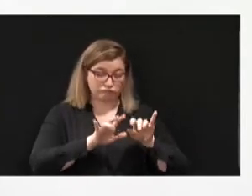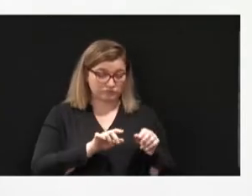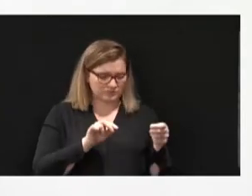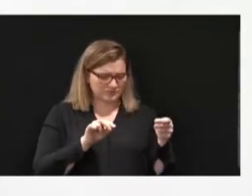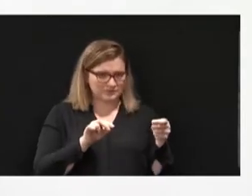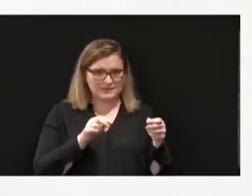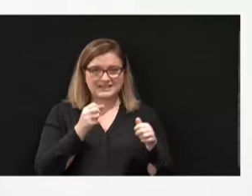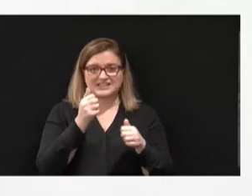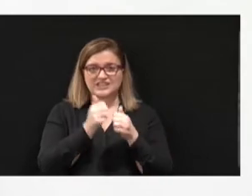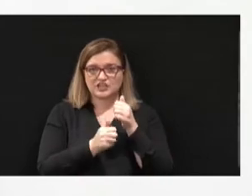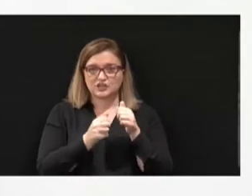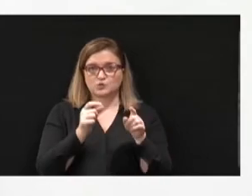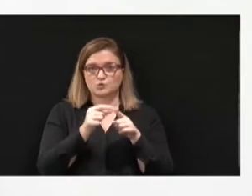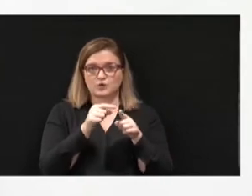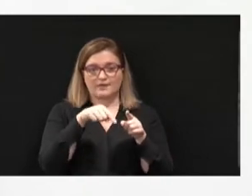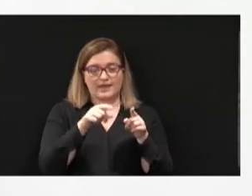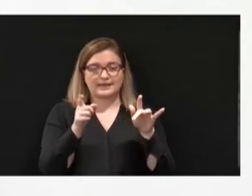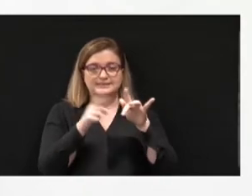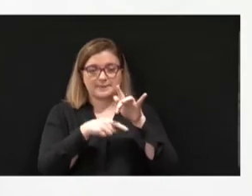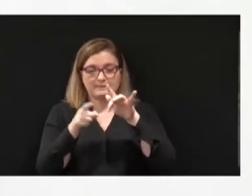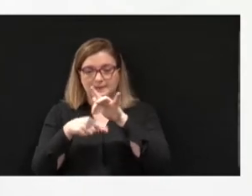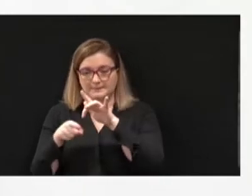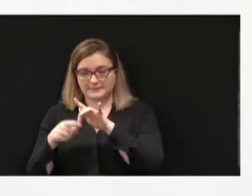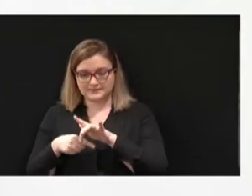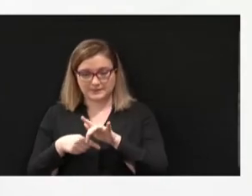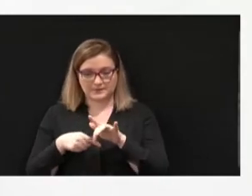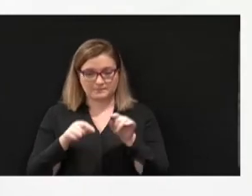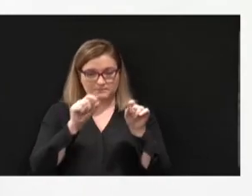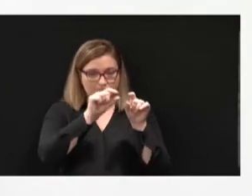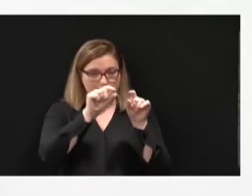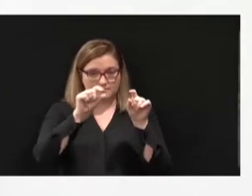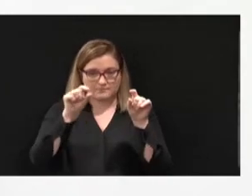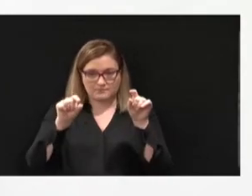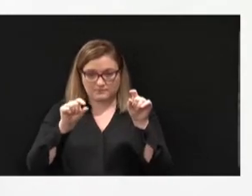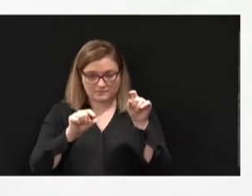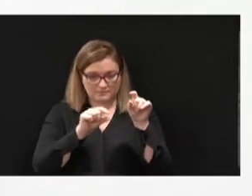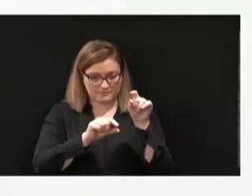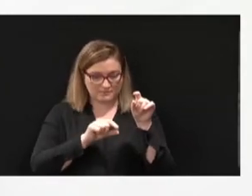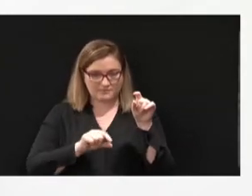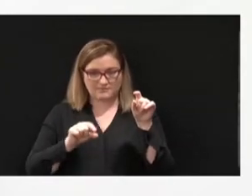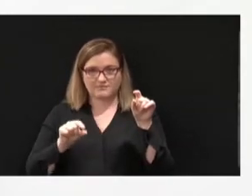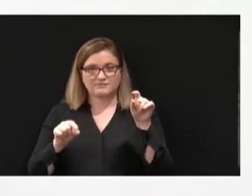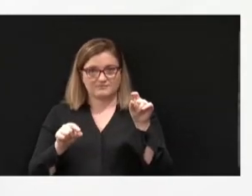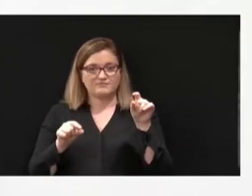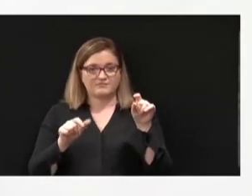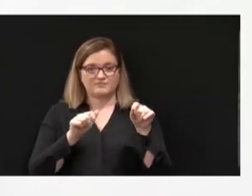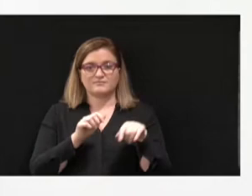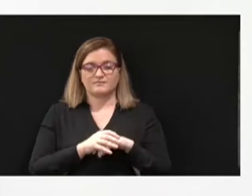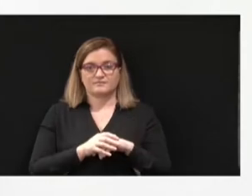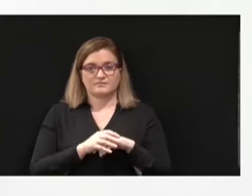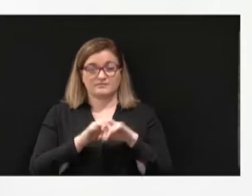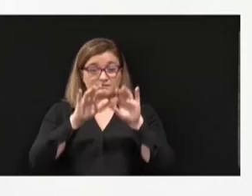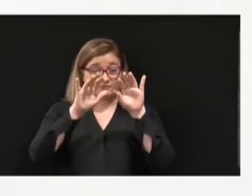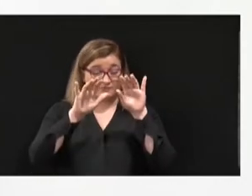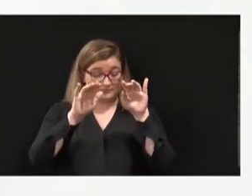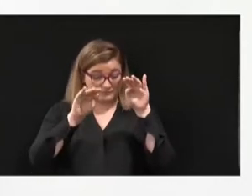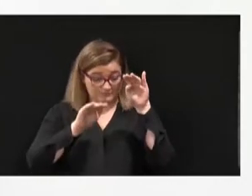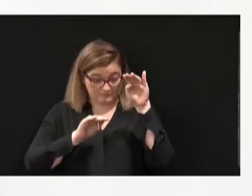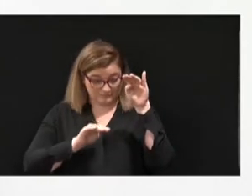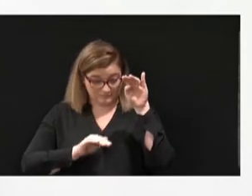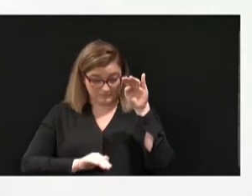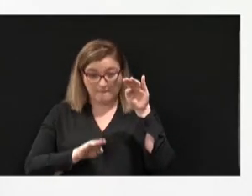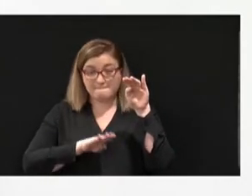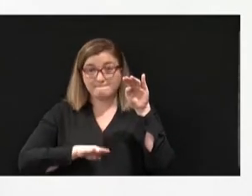skip over, if you kind of put a hole in the page, by the time they get to the end of that page, there could be 15 or